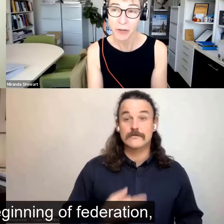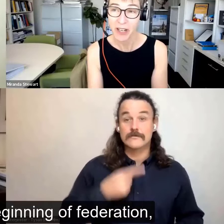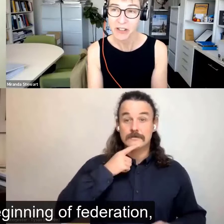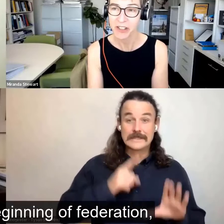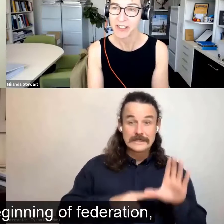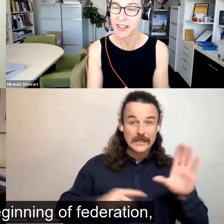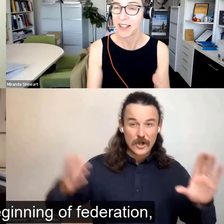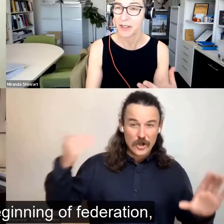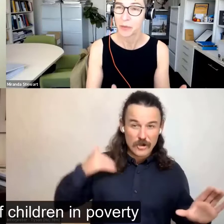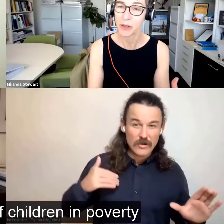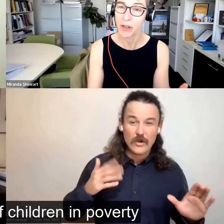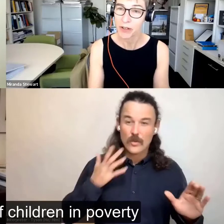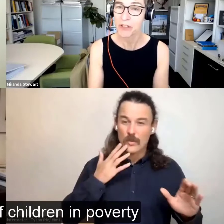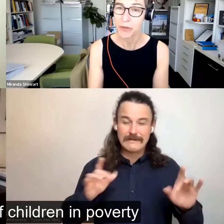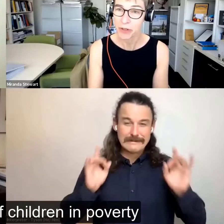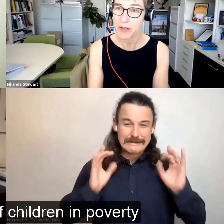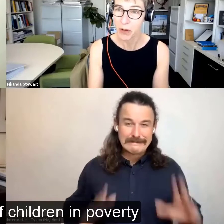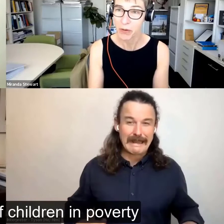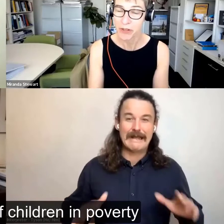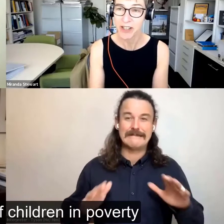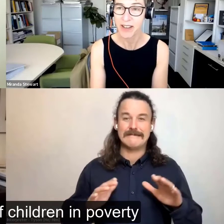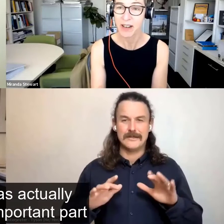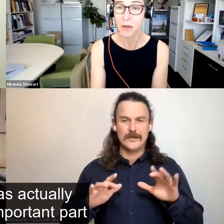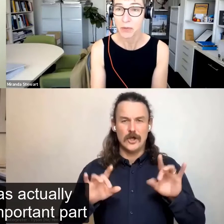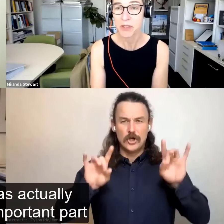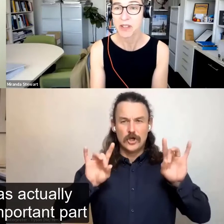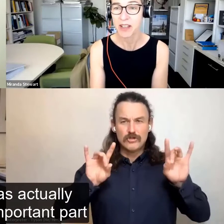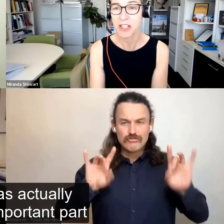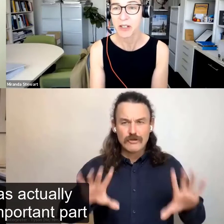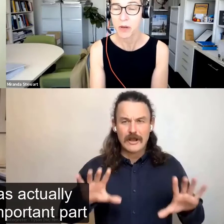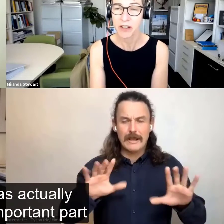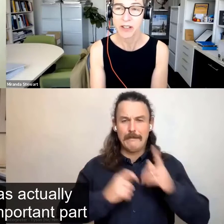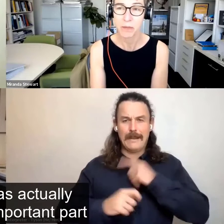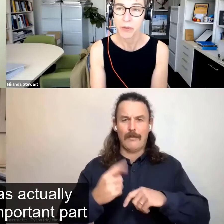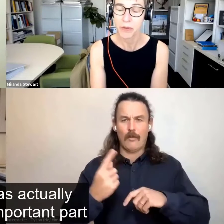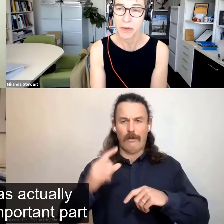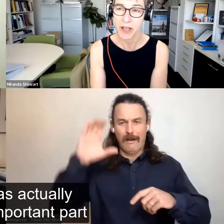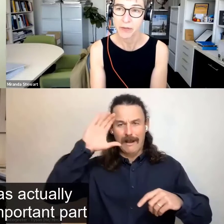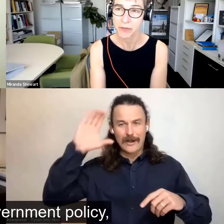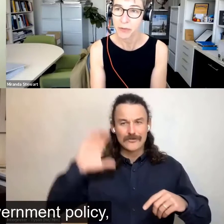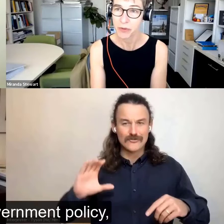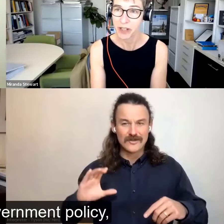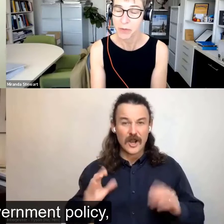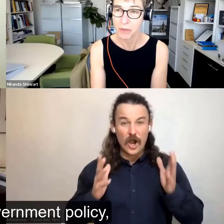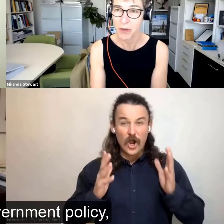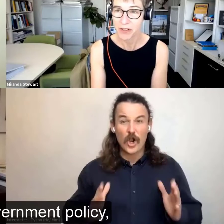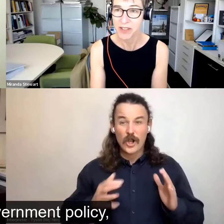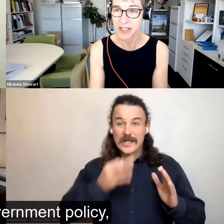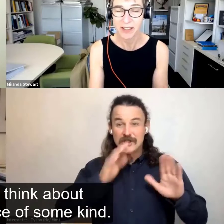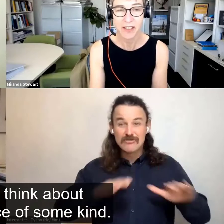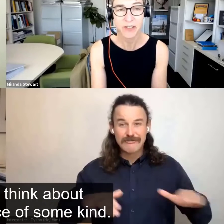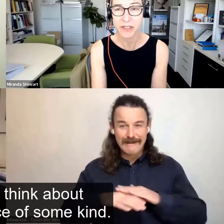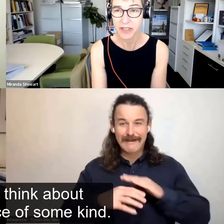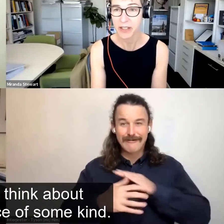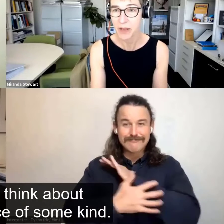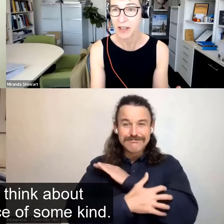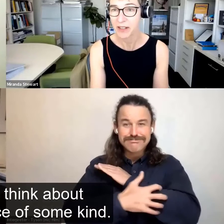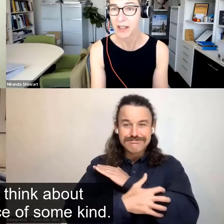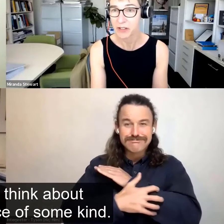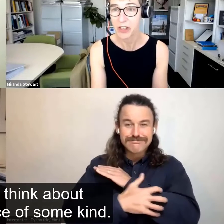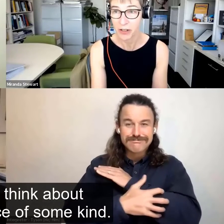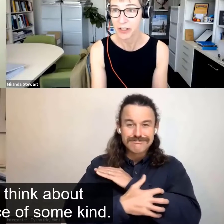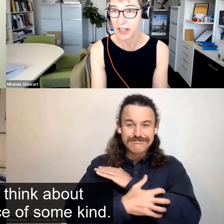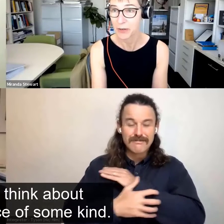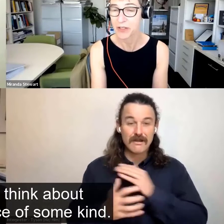beginning of federation, there were a lot of children in poverty, and it was actually quite an important part of federal government policy, at least to think